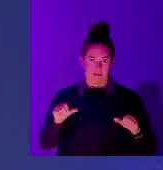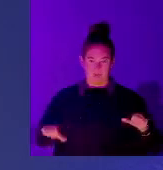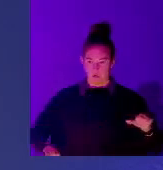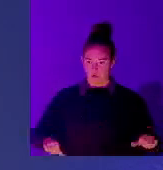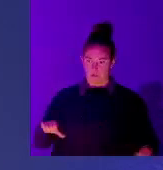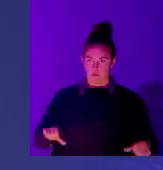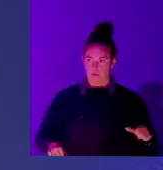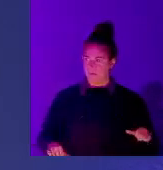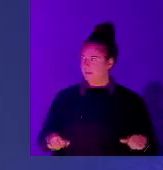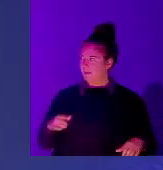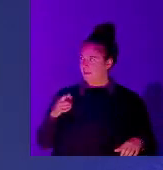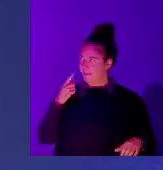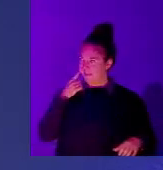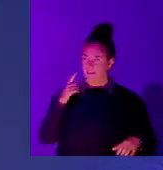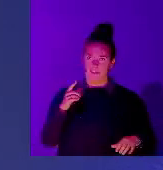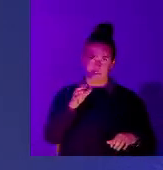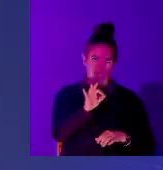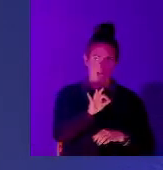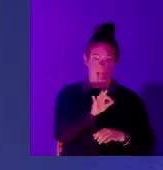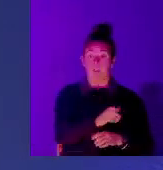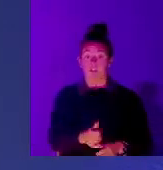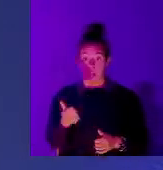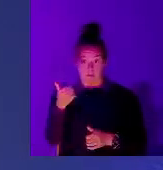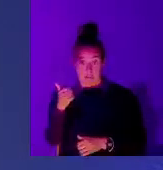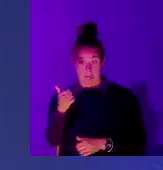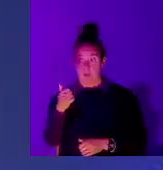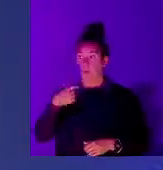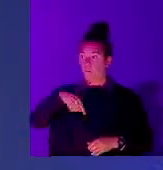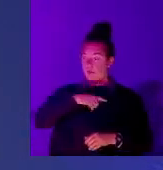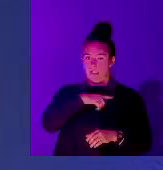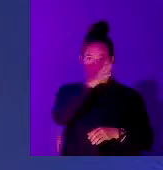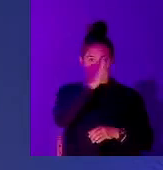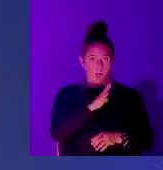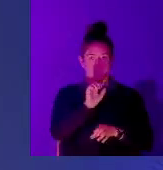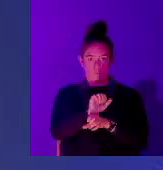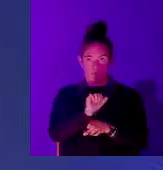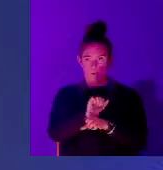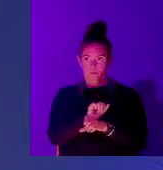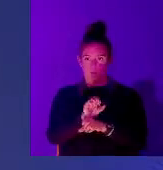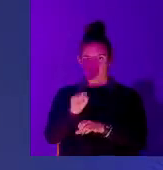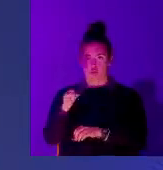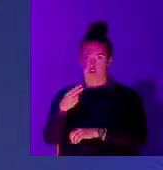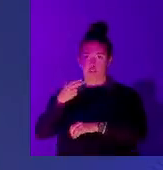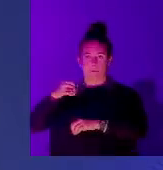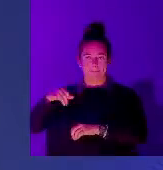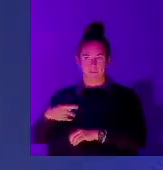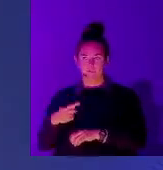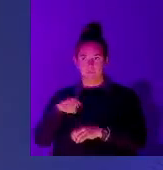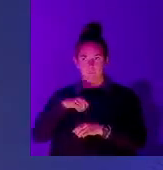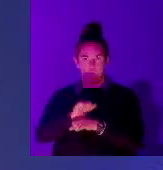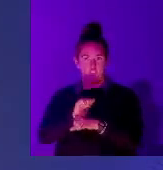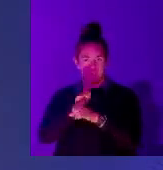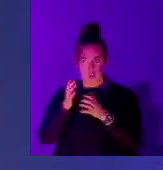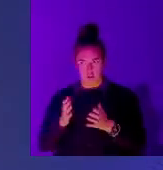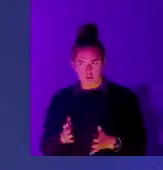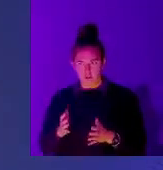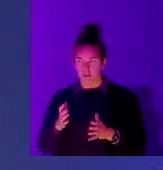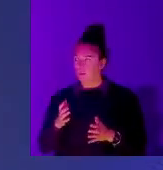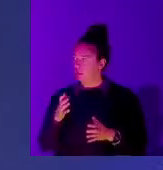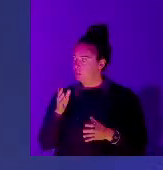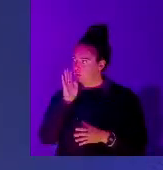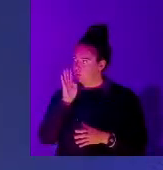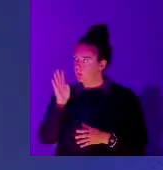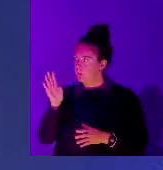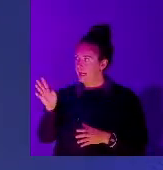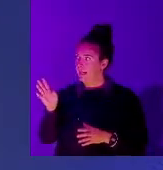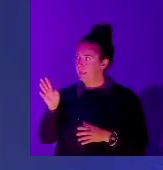we are God's workmanship, created in Christ Jesus for good works that God prepared